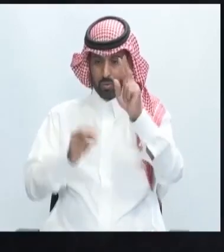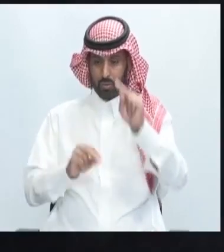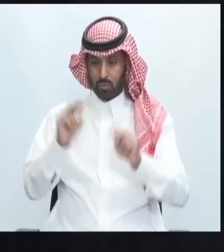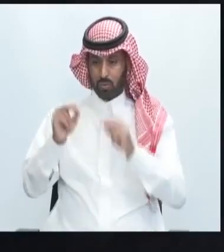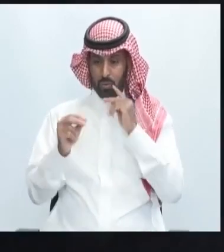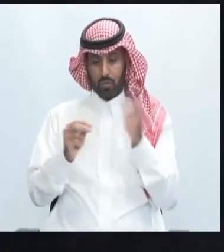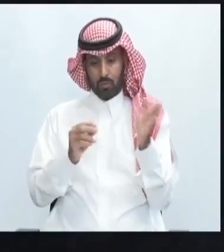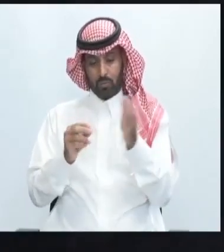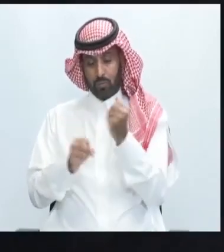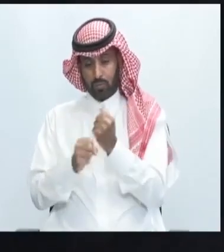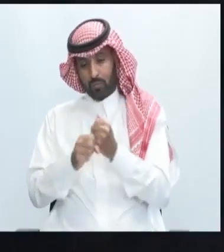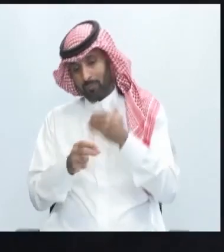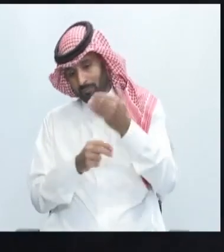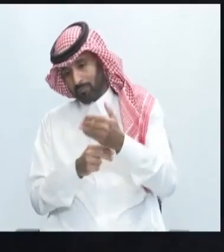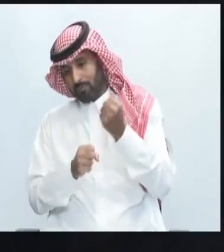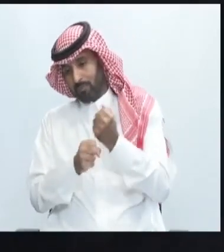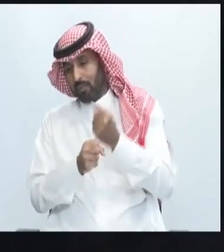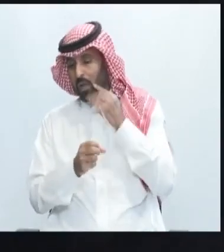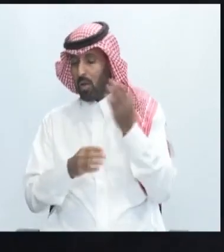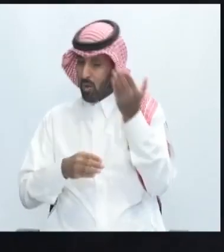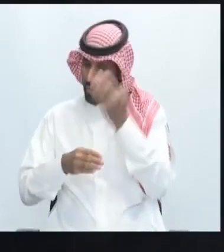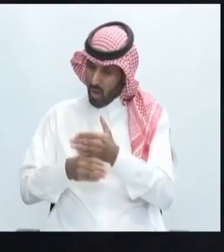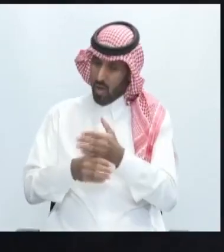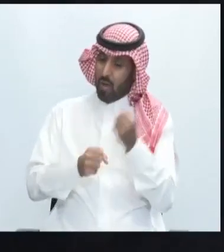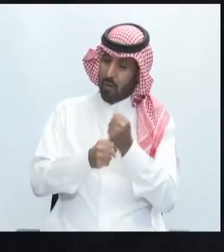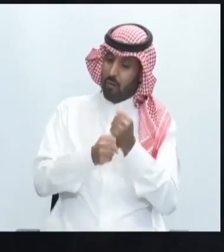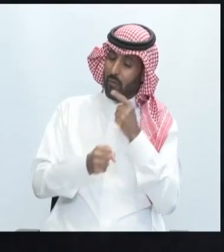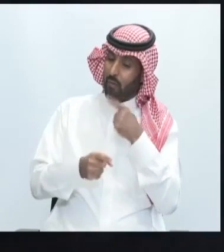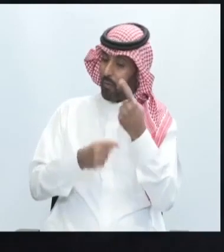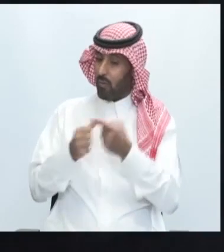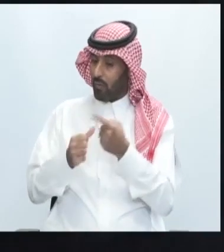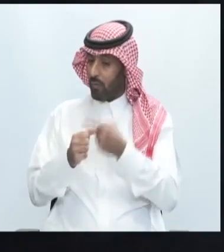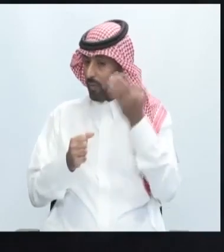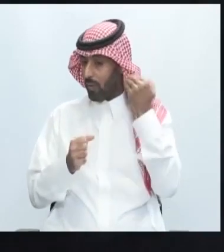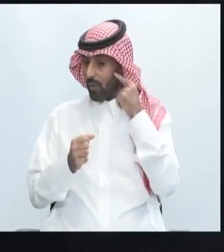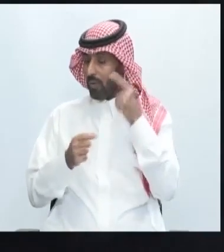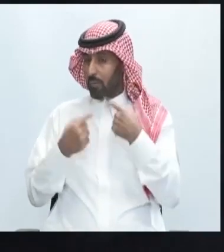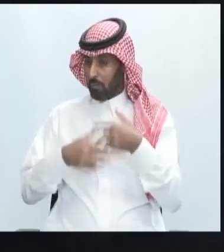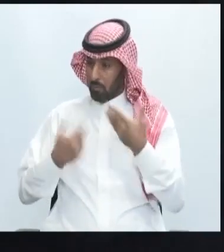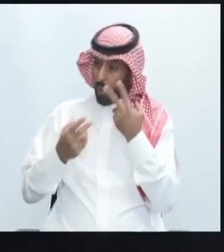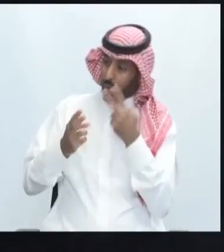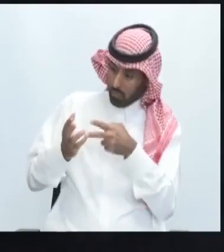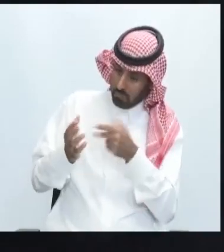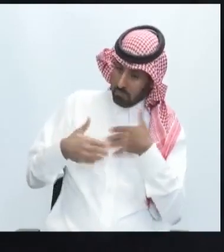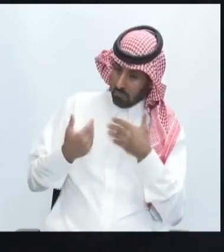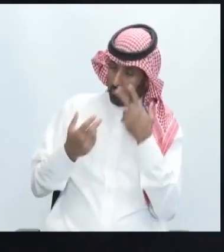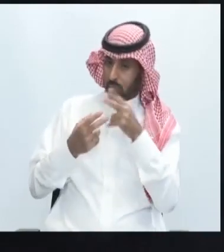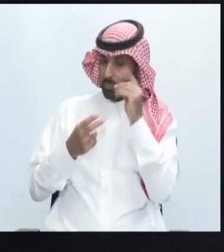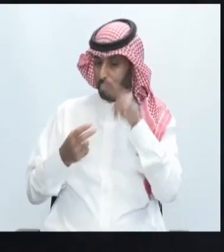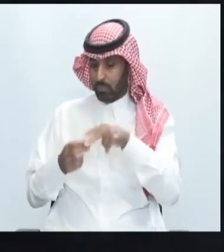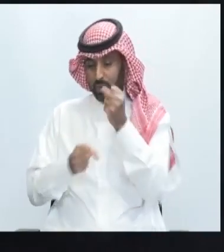one after each other or did they cross each other, and also use the passive to make it interesting and focus on